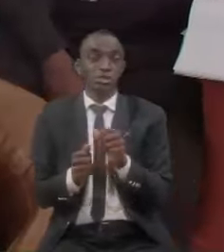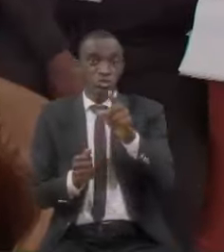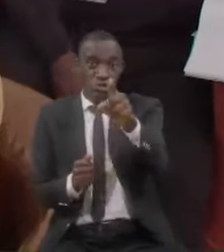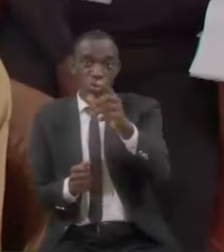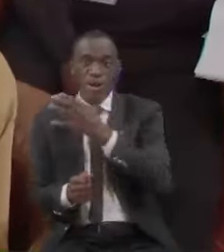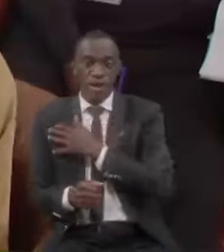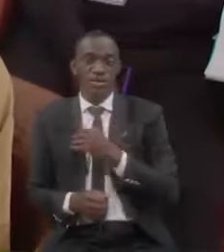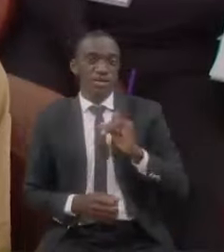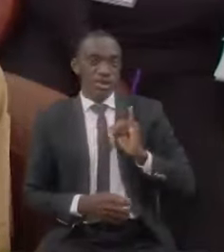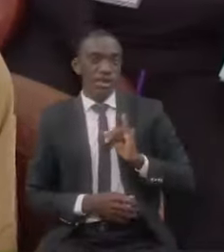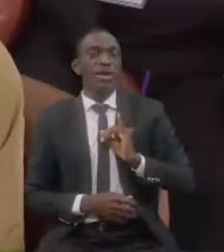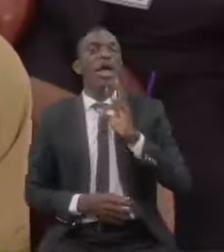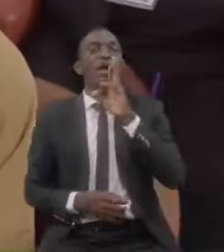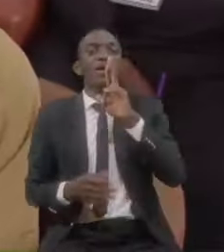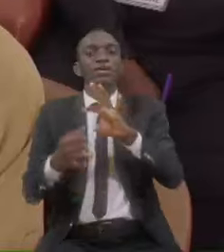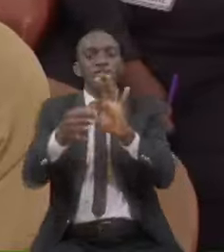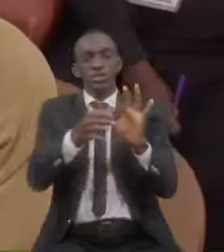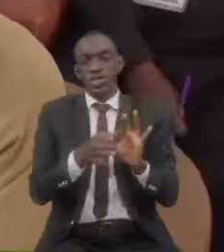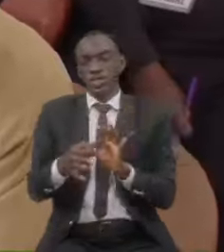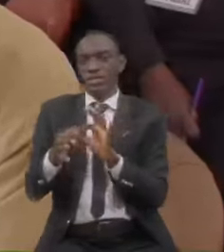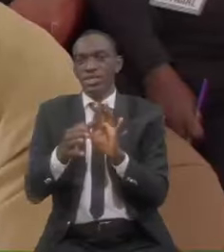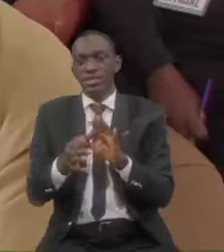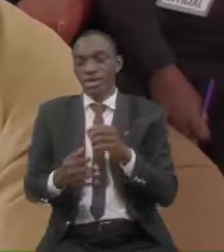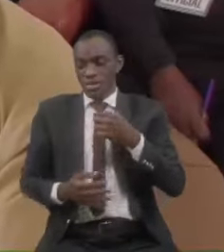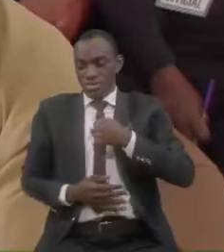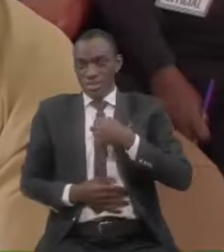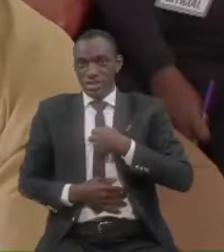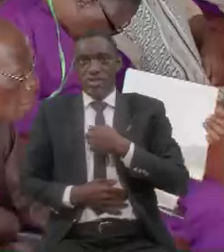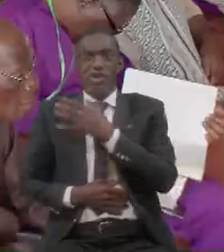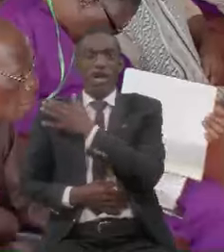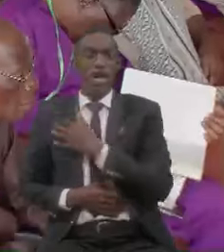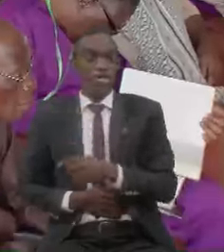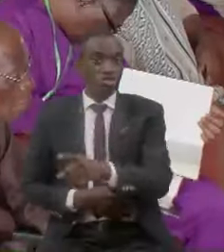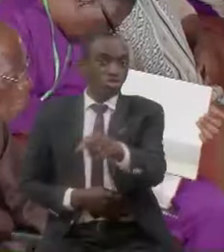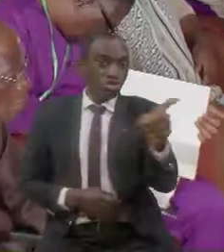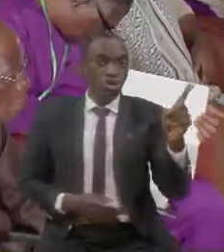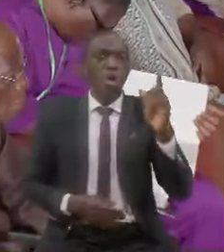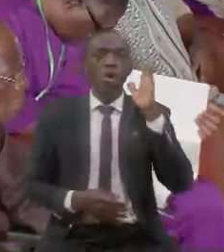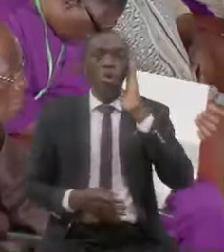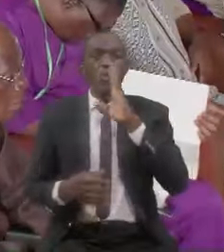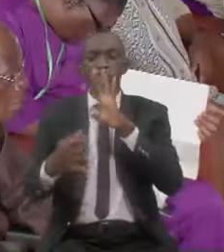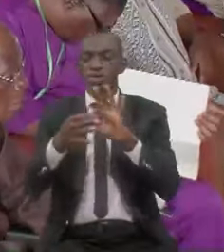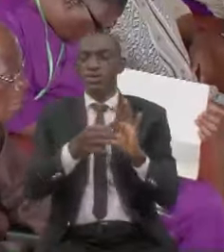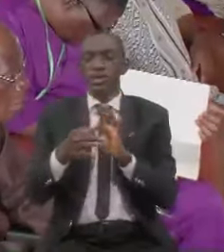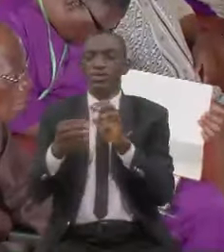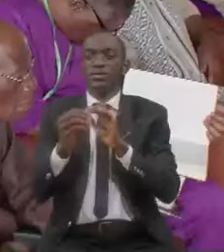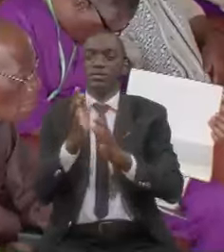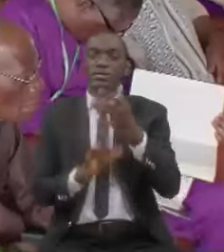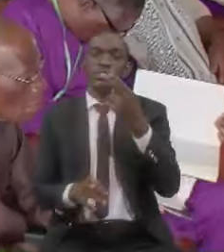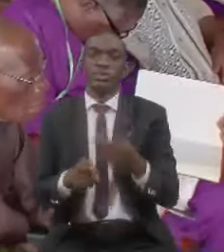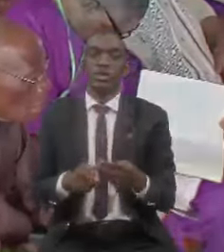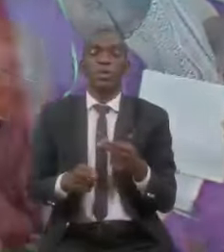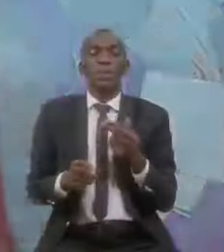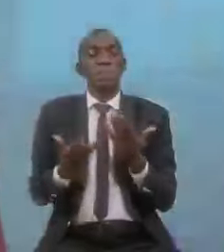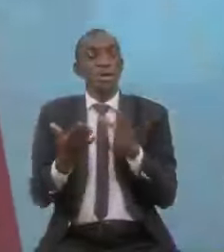are united. Me and you, we're united. Whether we like it or not,